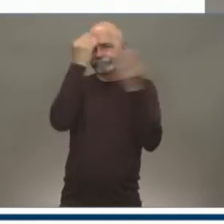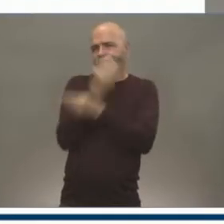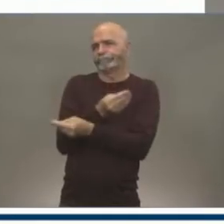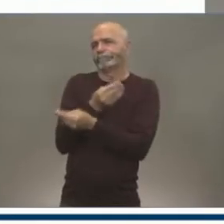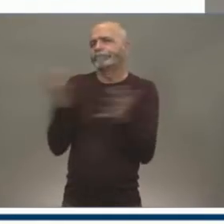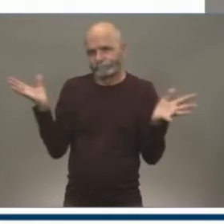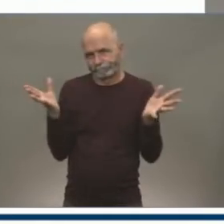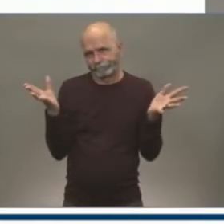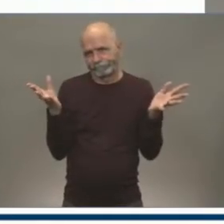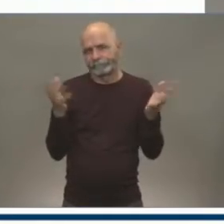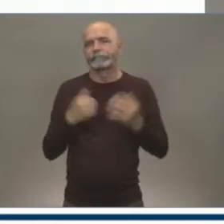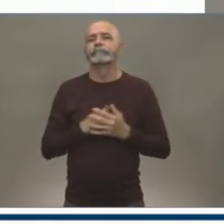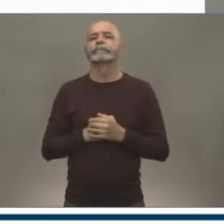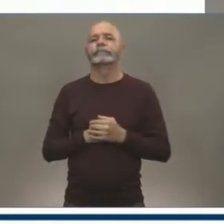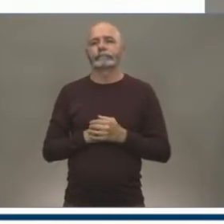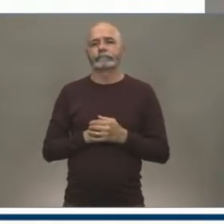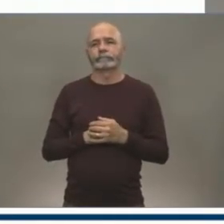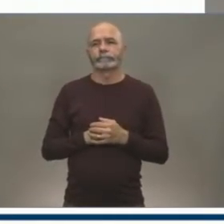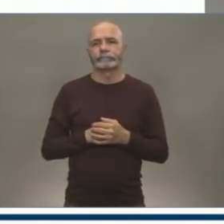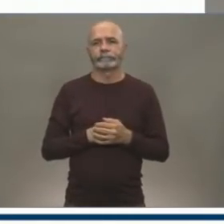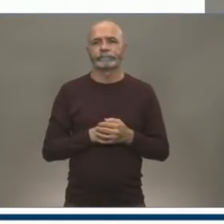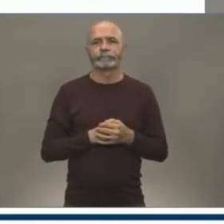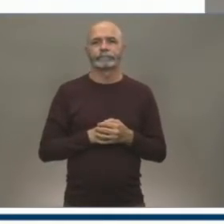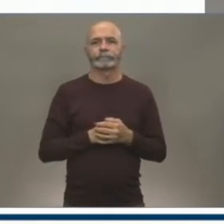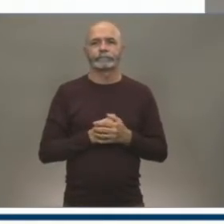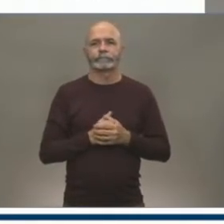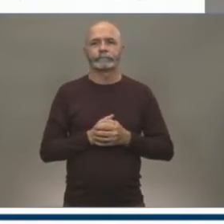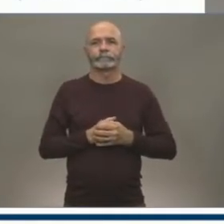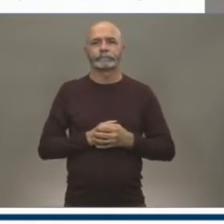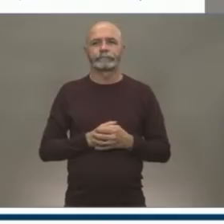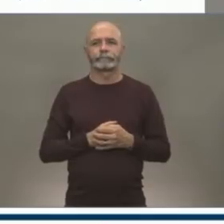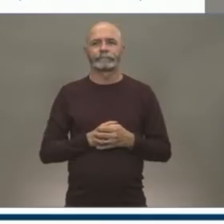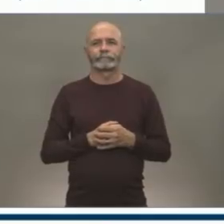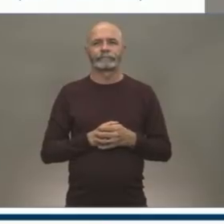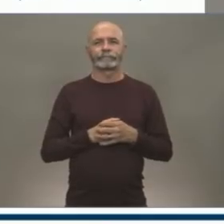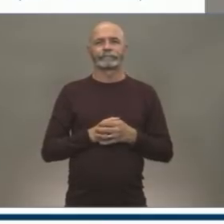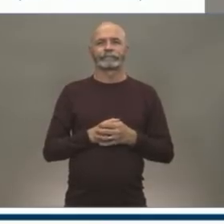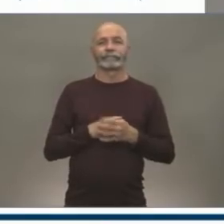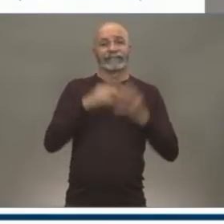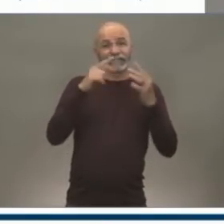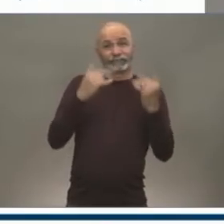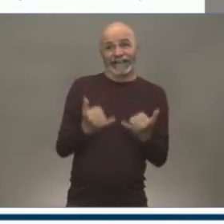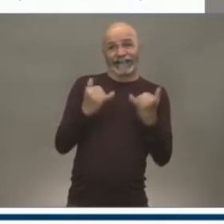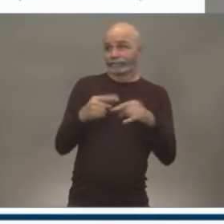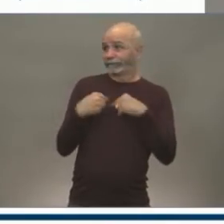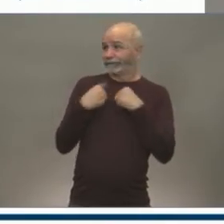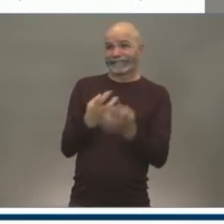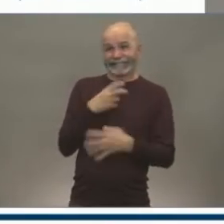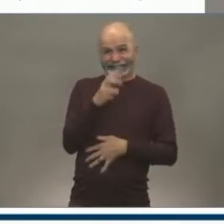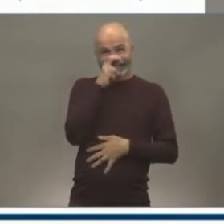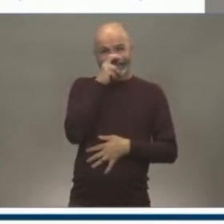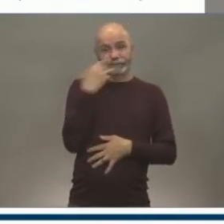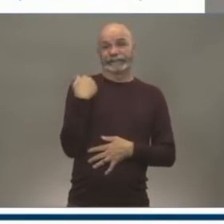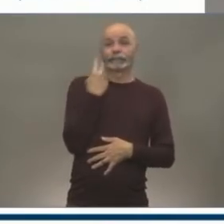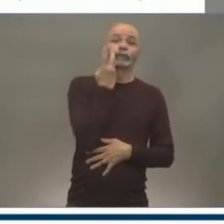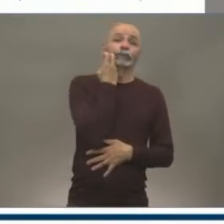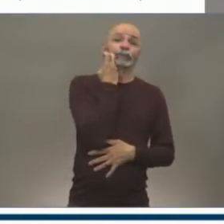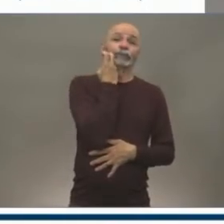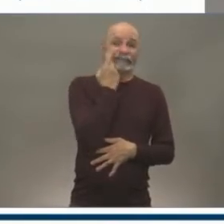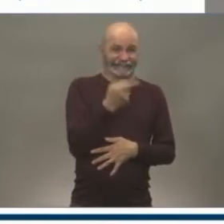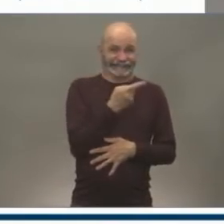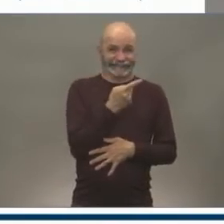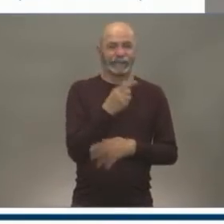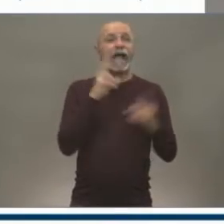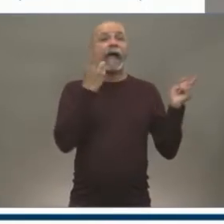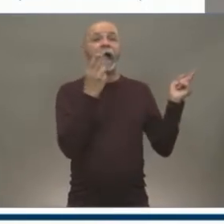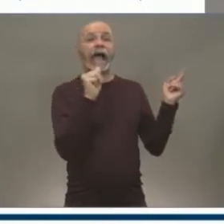those. We're 2 days into the new restrictions in the areas of HRM and Hants County, and I want to